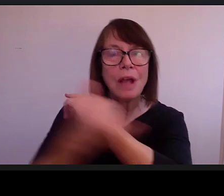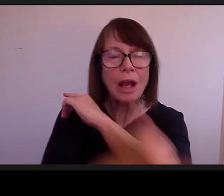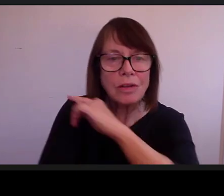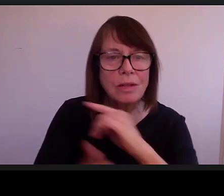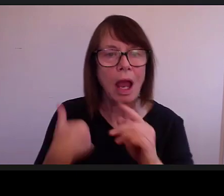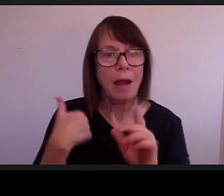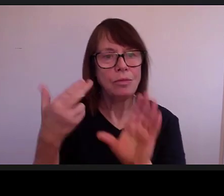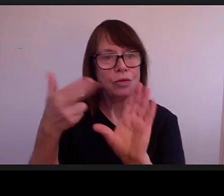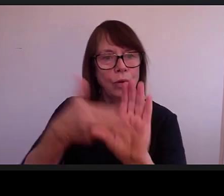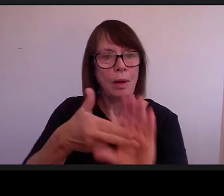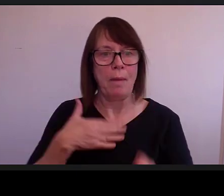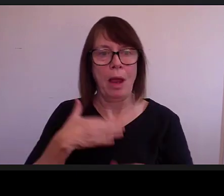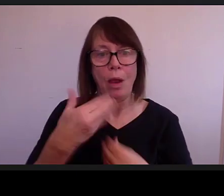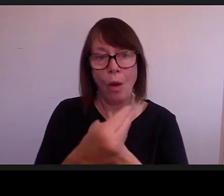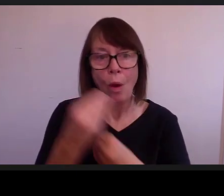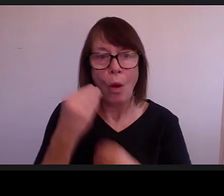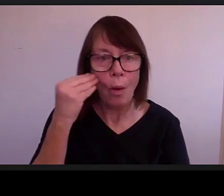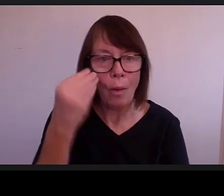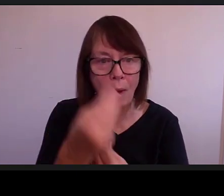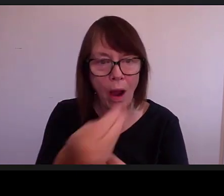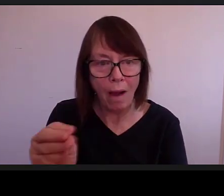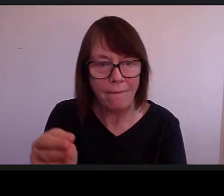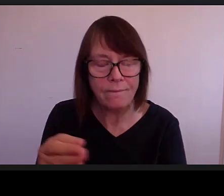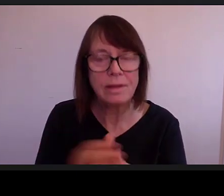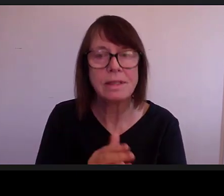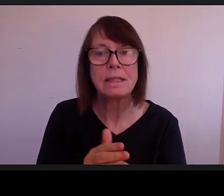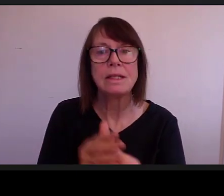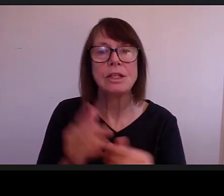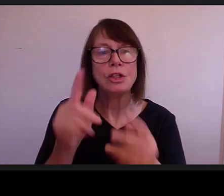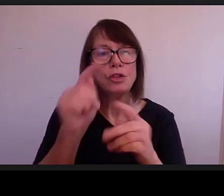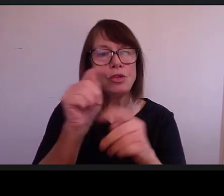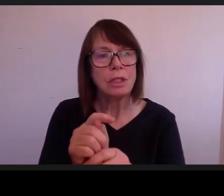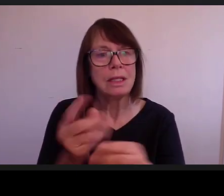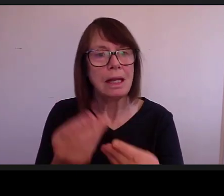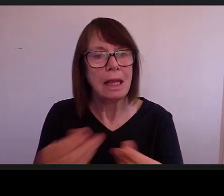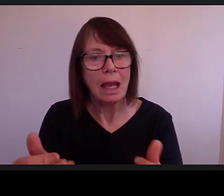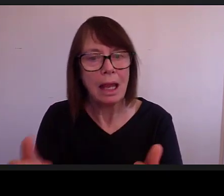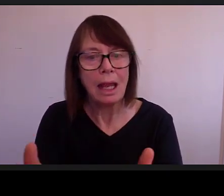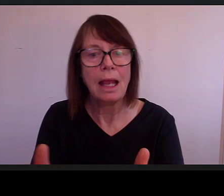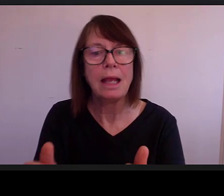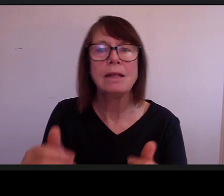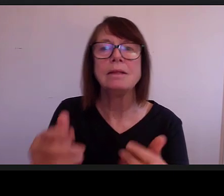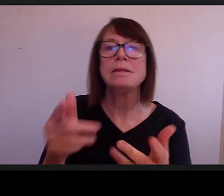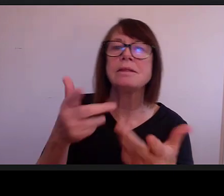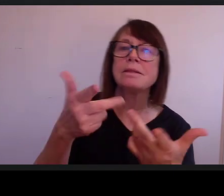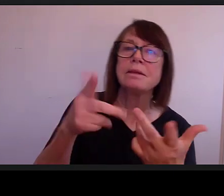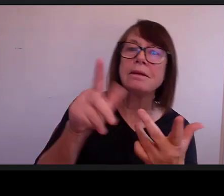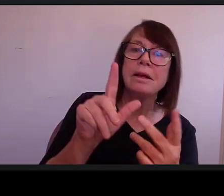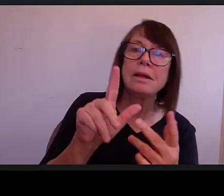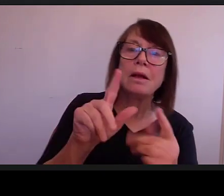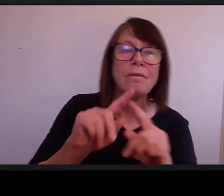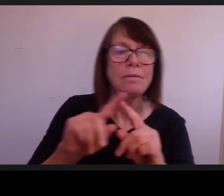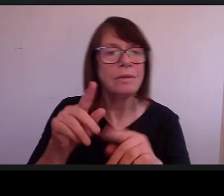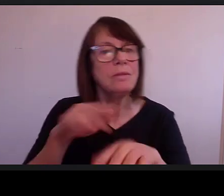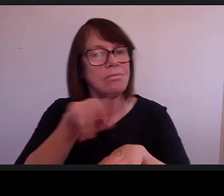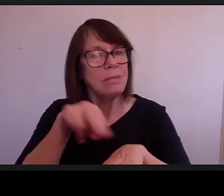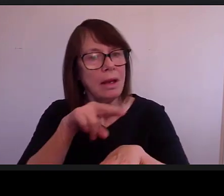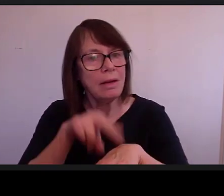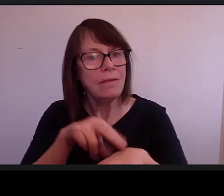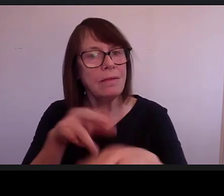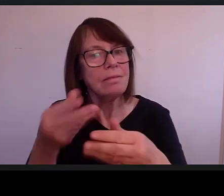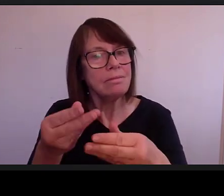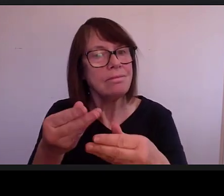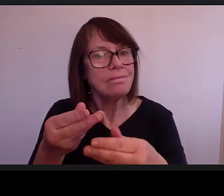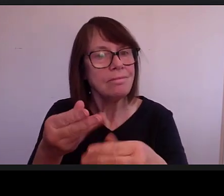my home office here on the traditional lands of the Mississaugas of the Credit, the Anishinaabeg, Haudenosaunee, and the